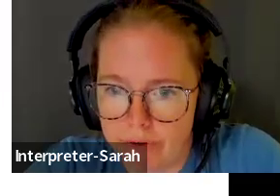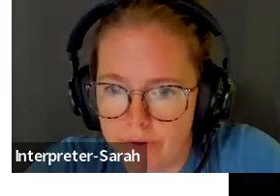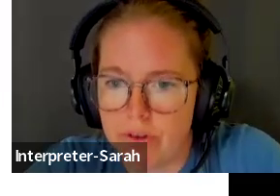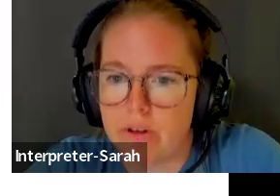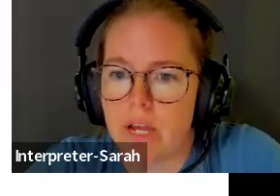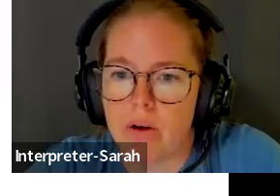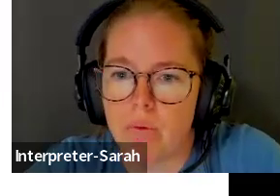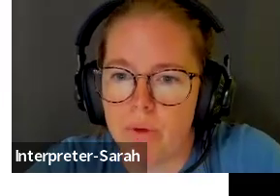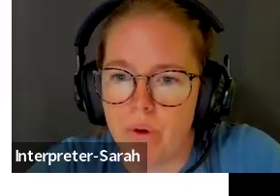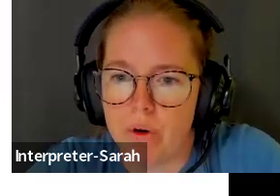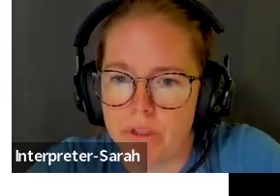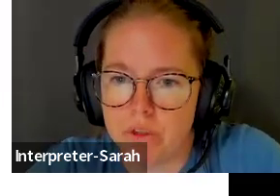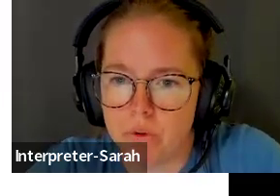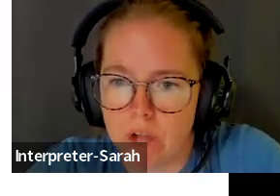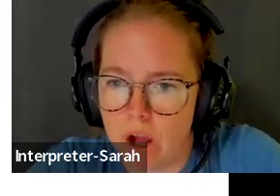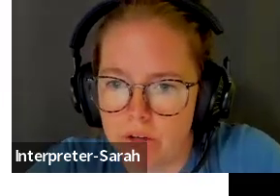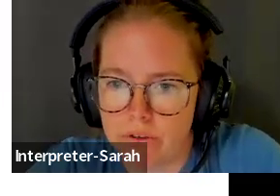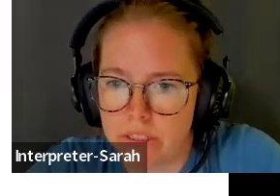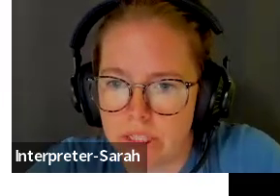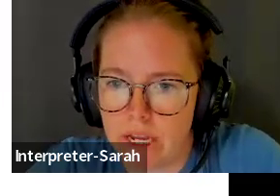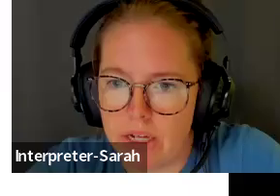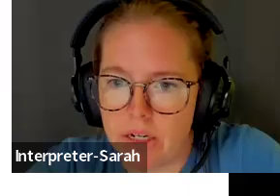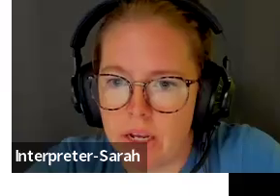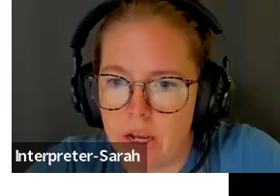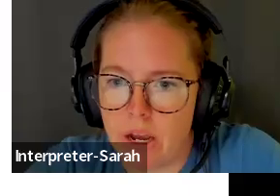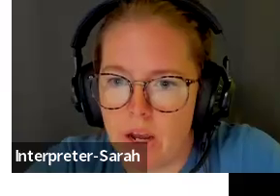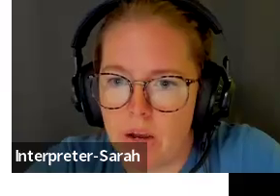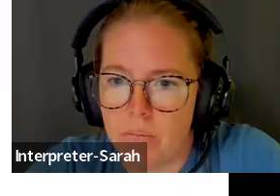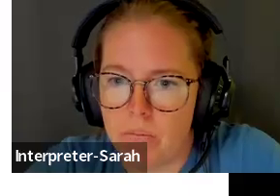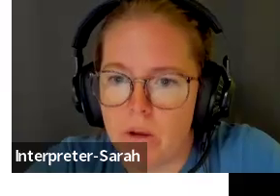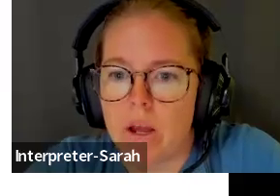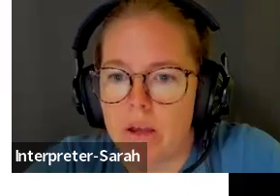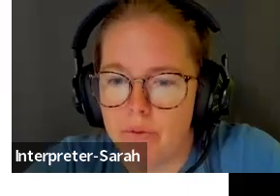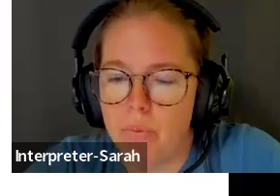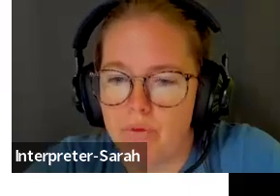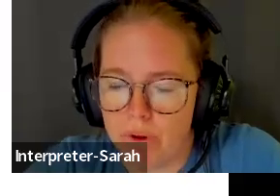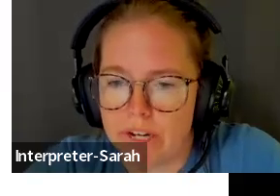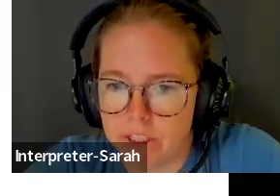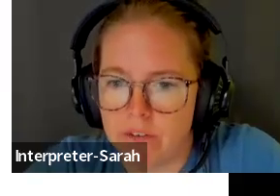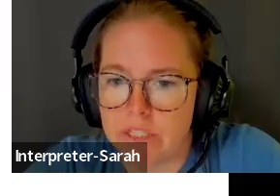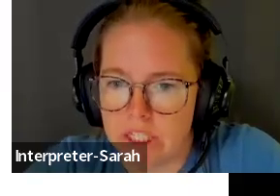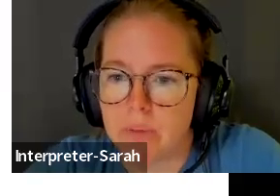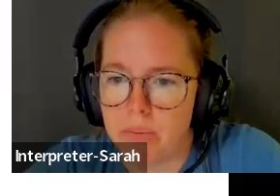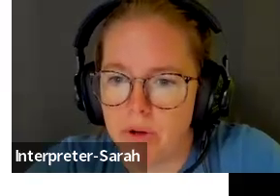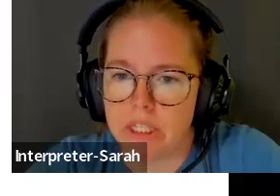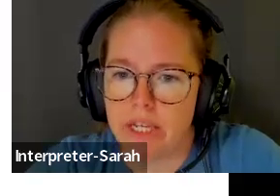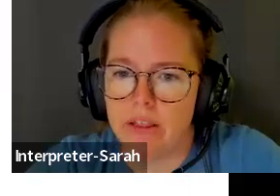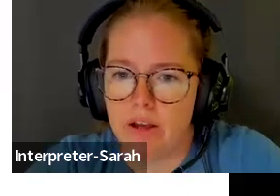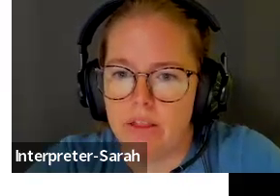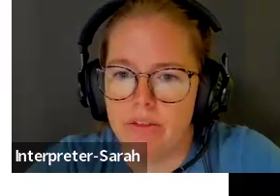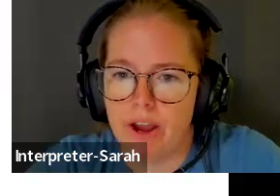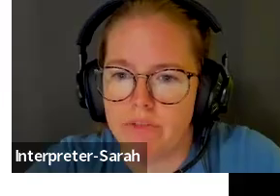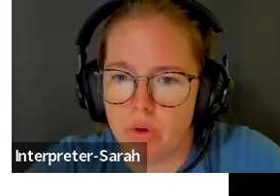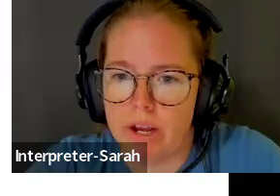for the Deaf, and we work with schools all over the state um, for the deaf services, but